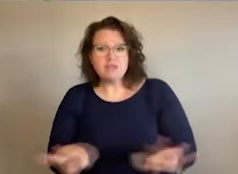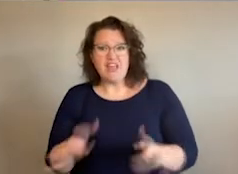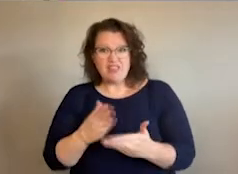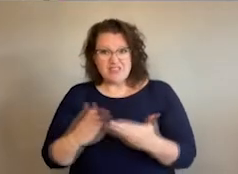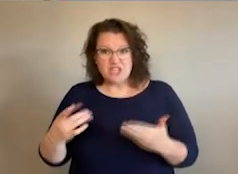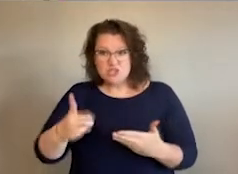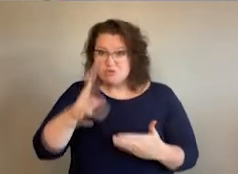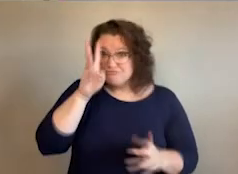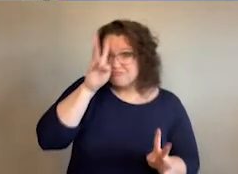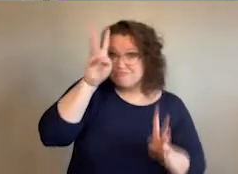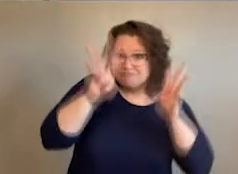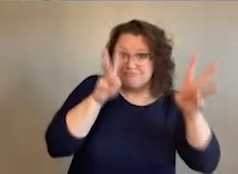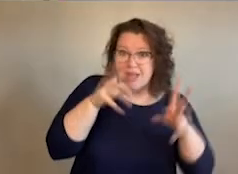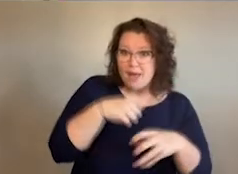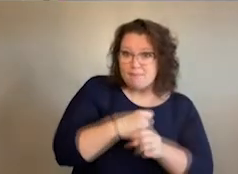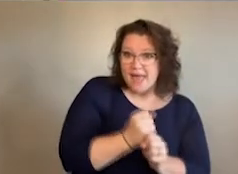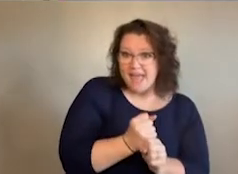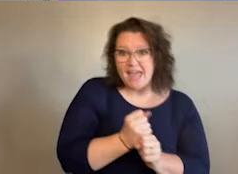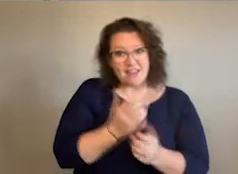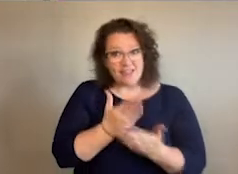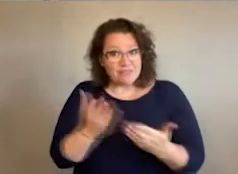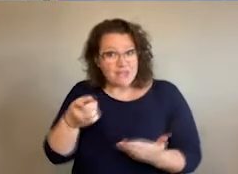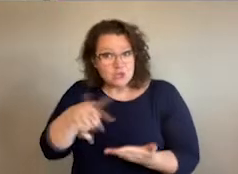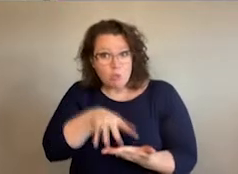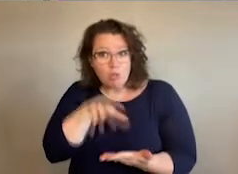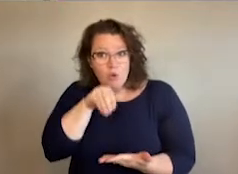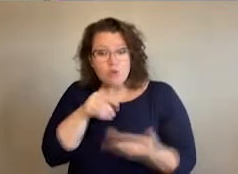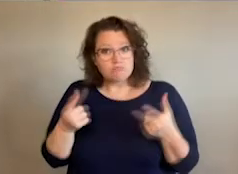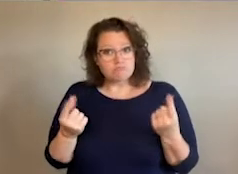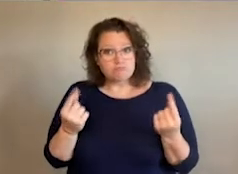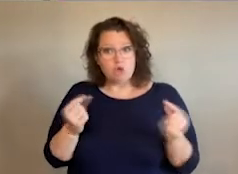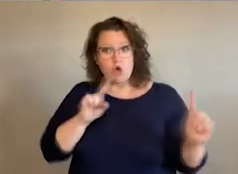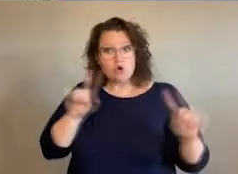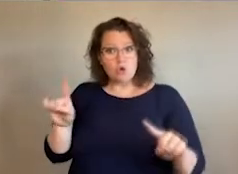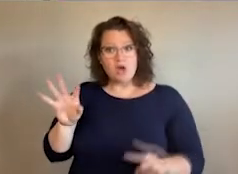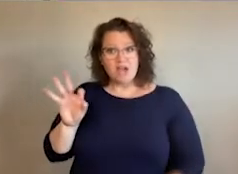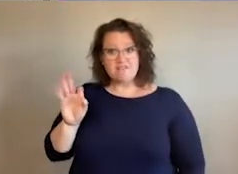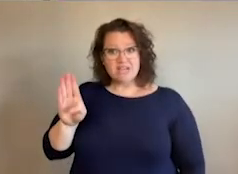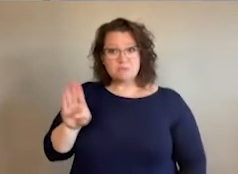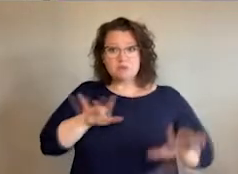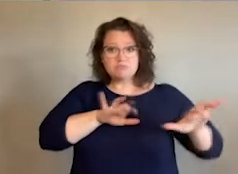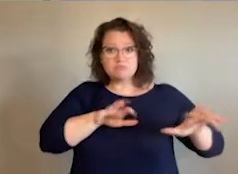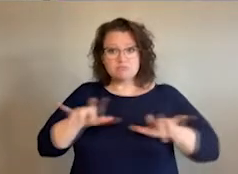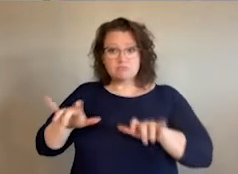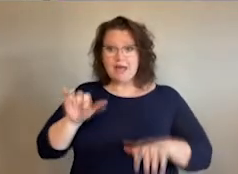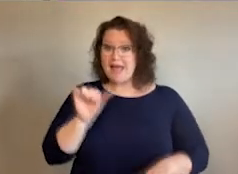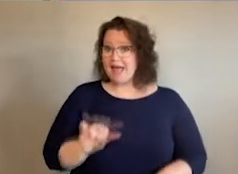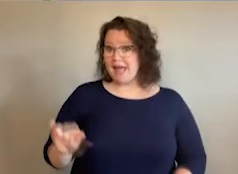things that you've learned from the lessons that we've done. Just go to Facebook and type in